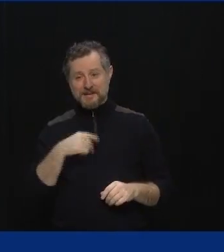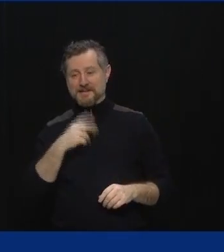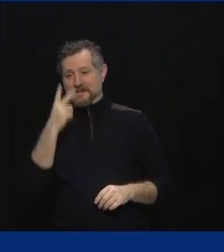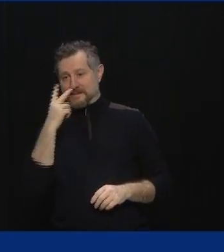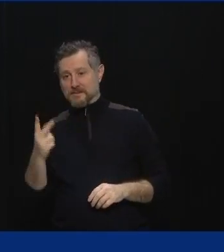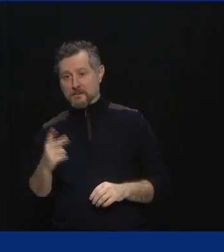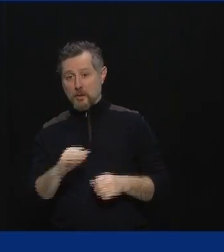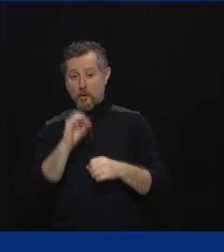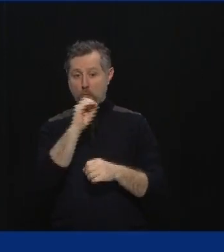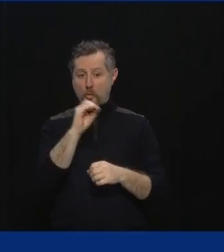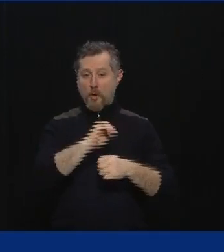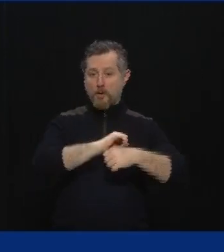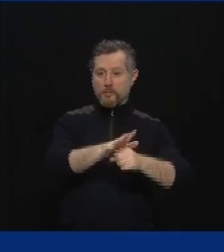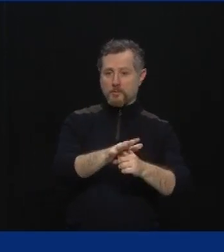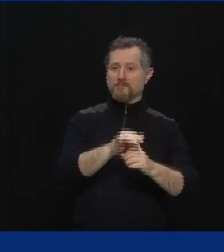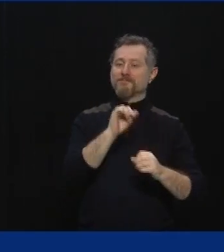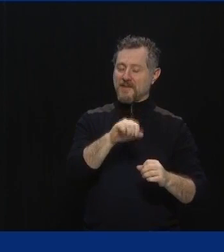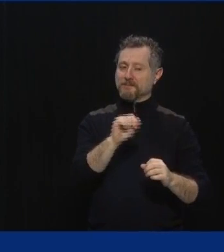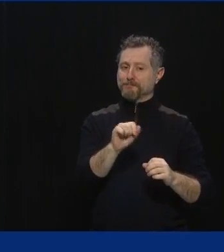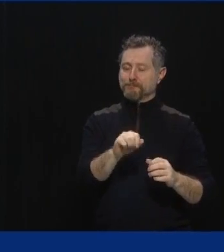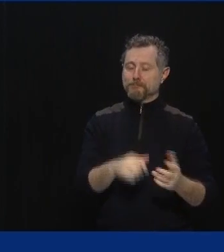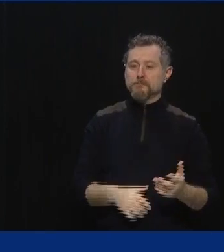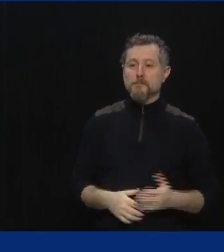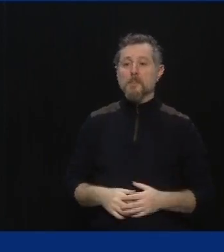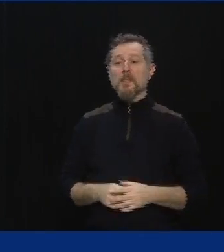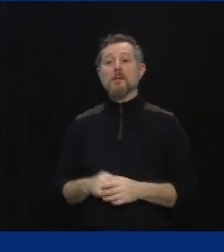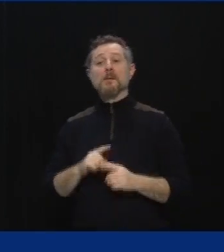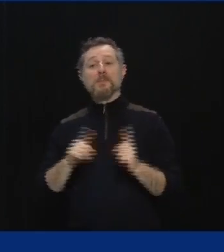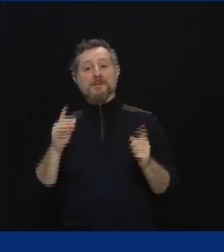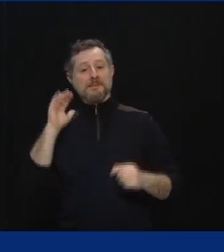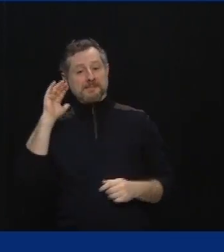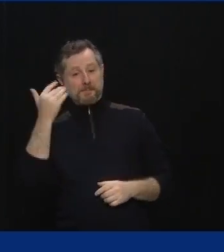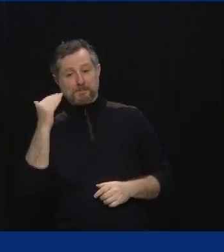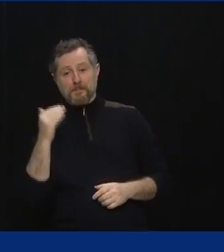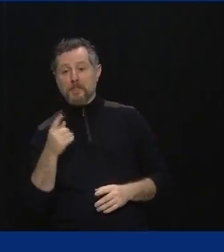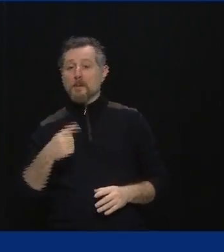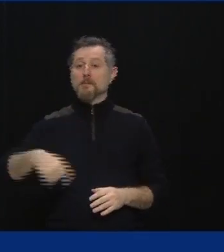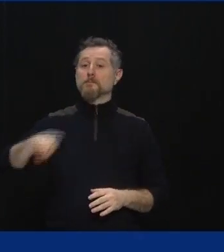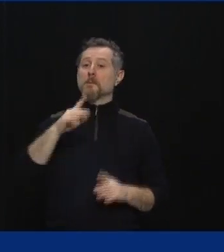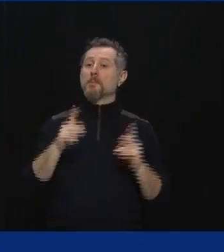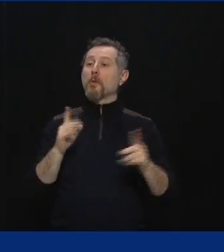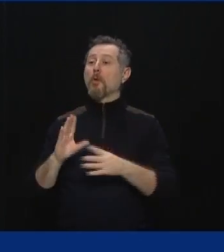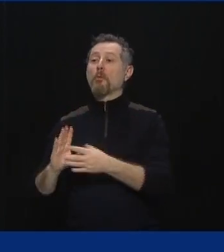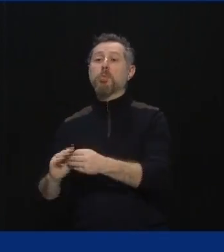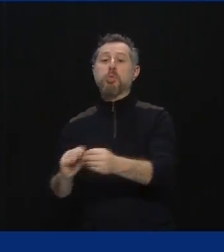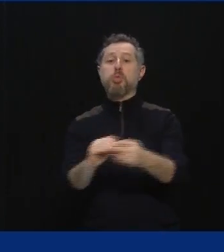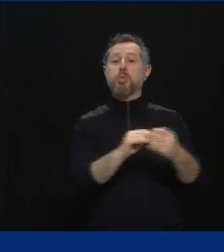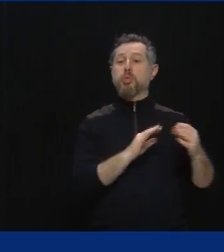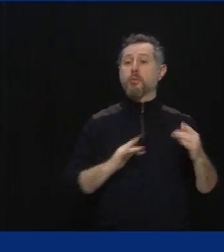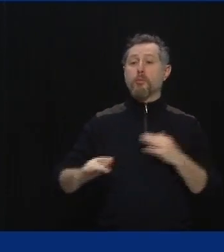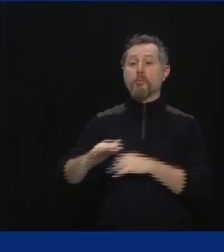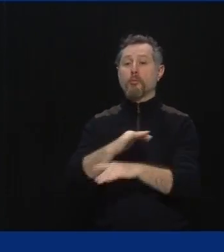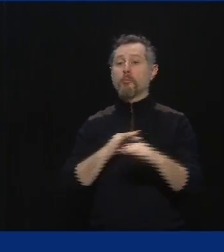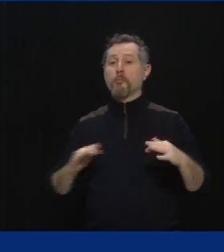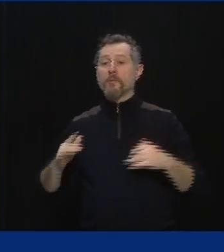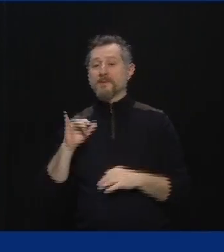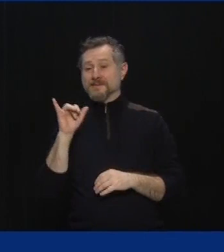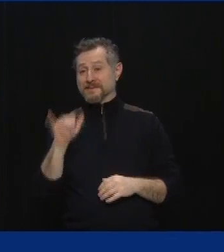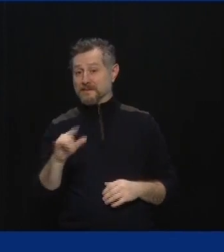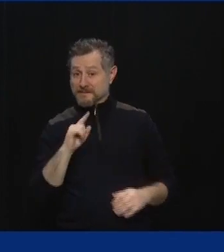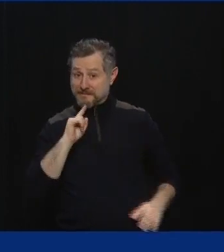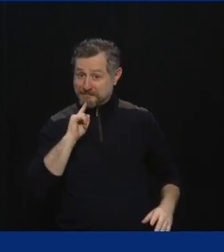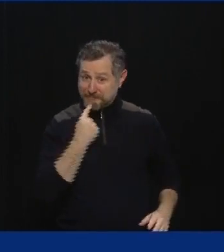this variant, without a doubt. We are hearing from other experiences around the globe that had it first that it is not resulting